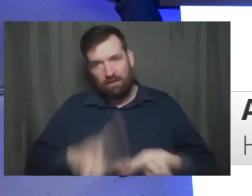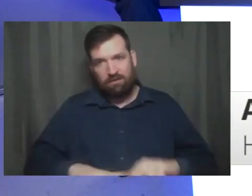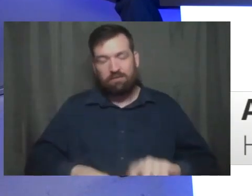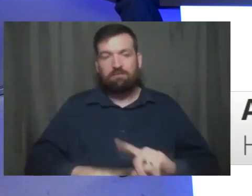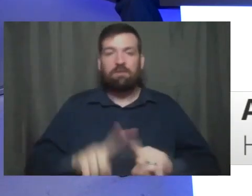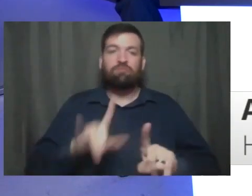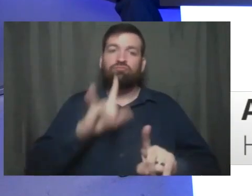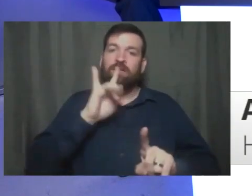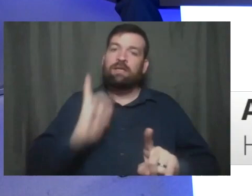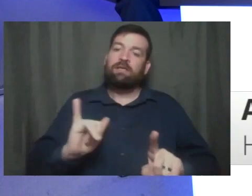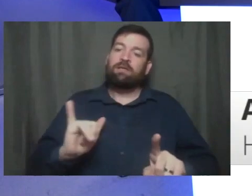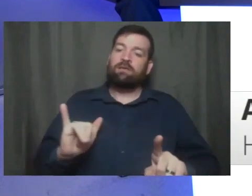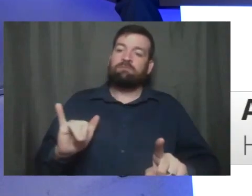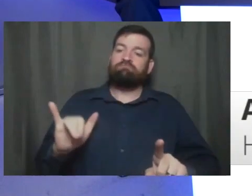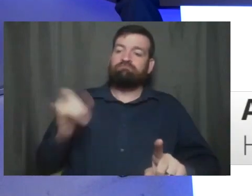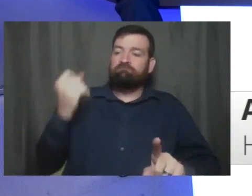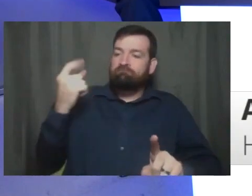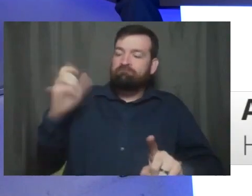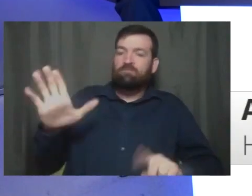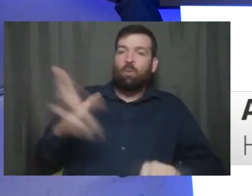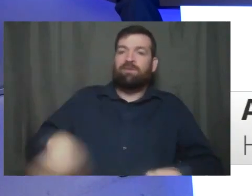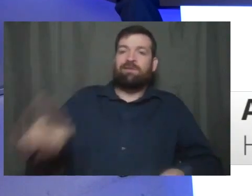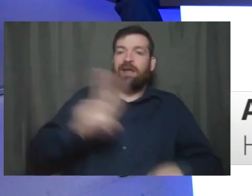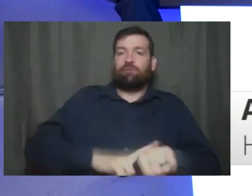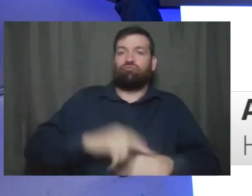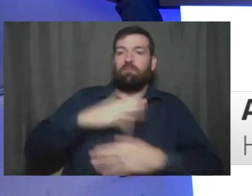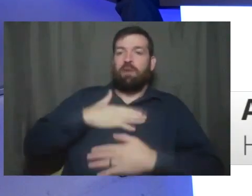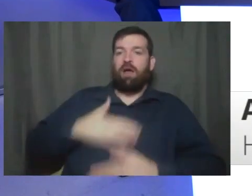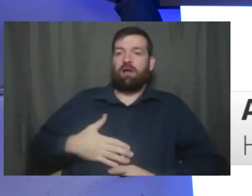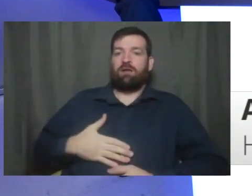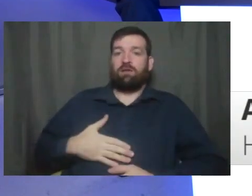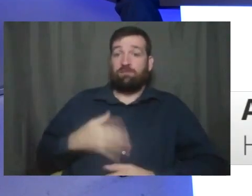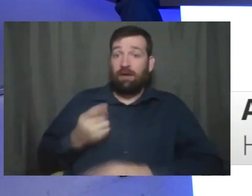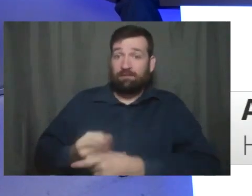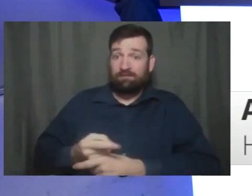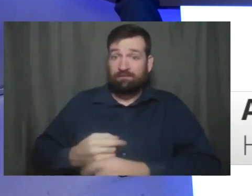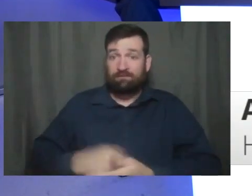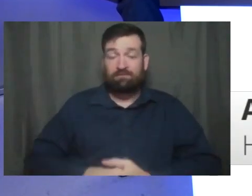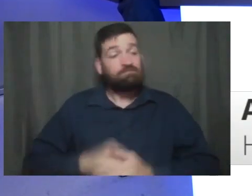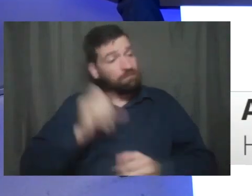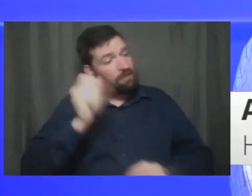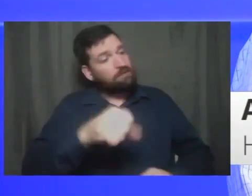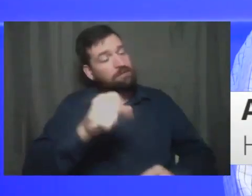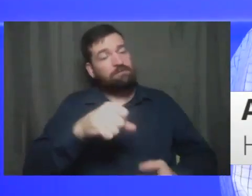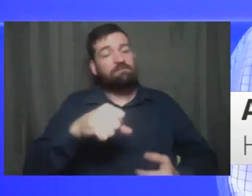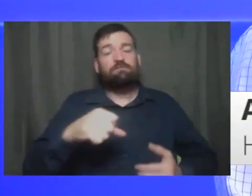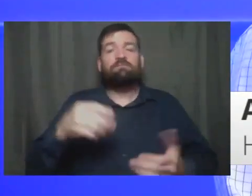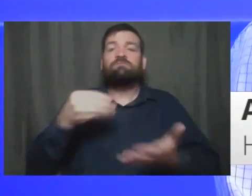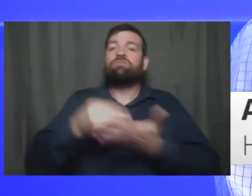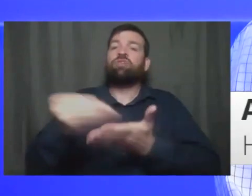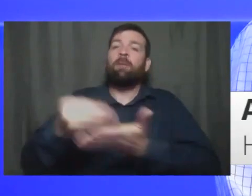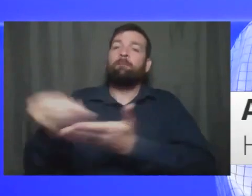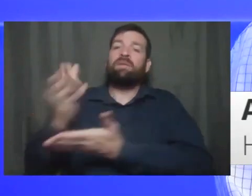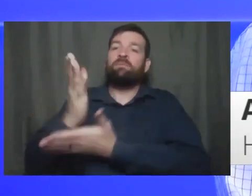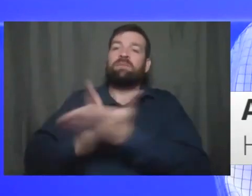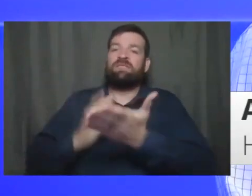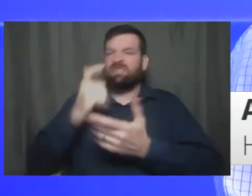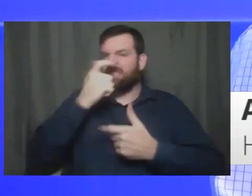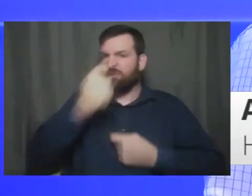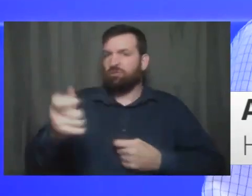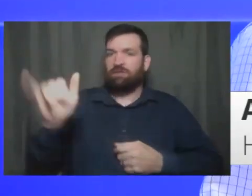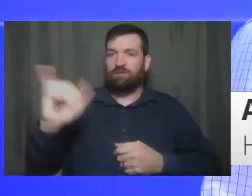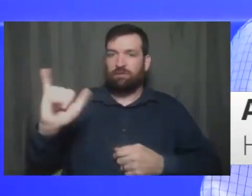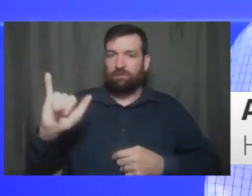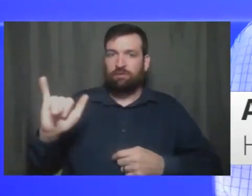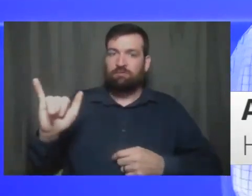with what your natural body is trying to exude, I would imagine, right? Yes. And the shopping piece is interesting too, because we do get pleasure